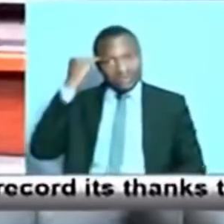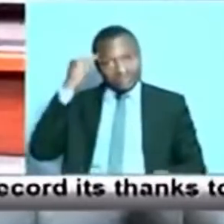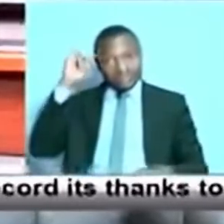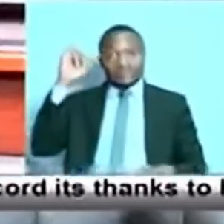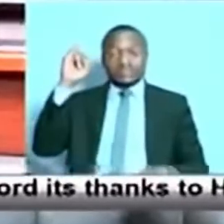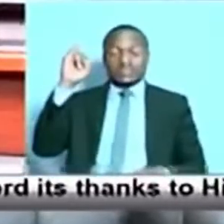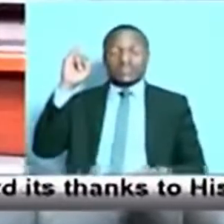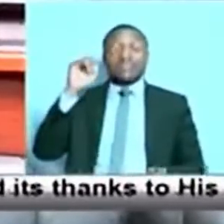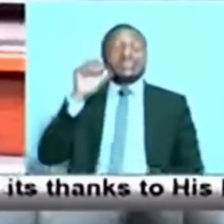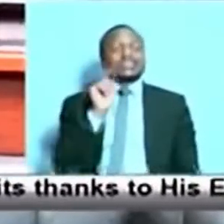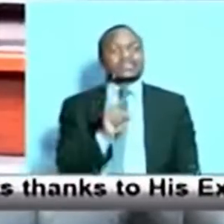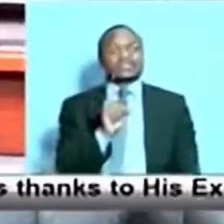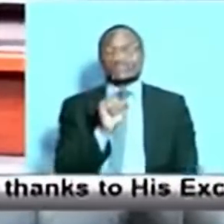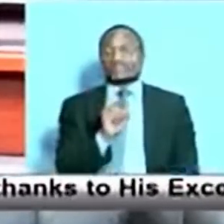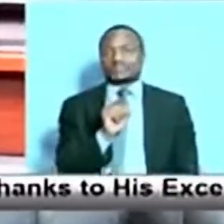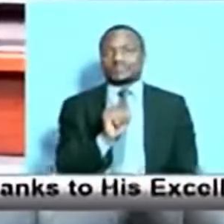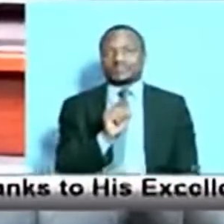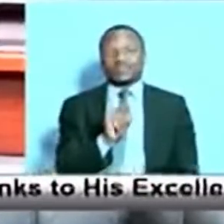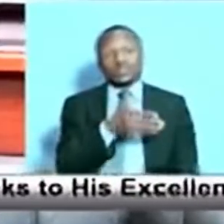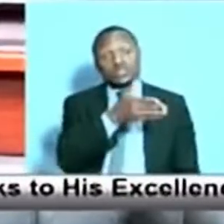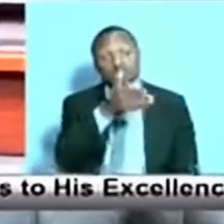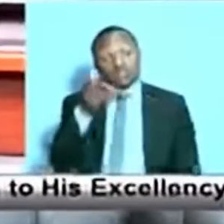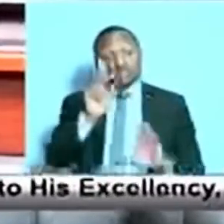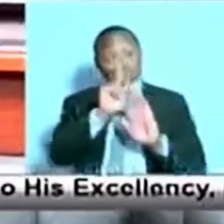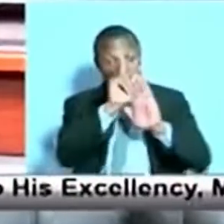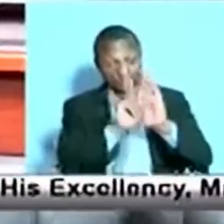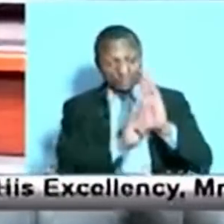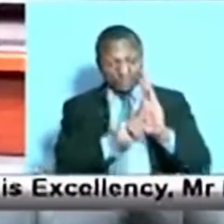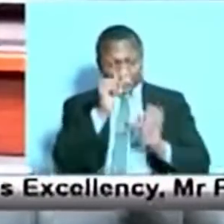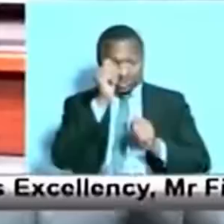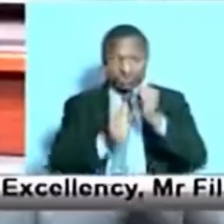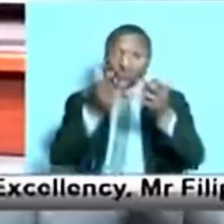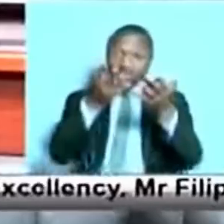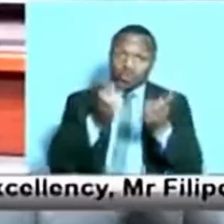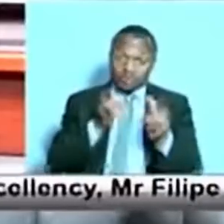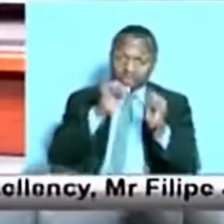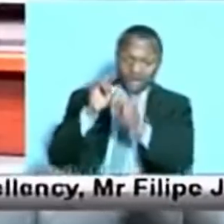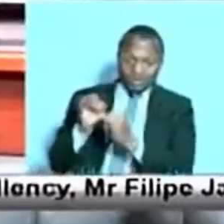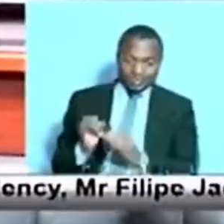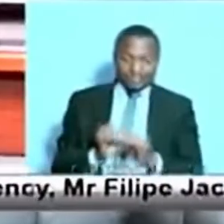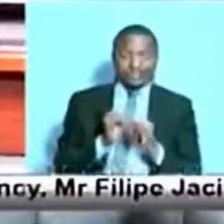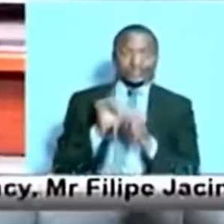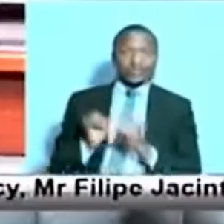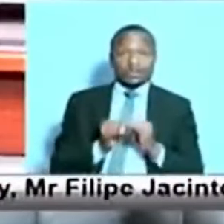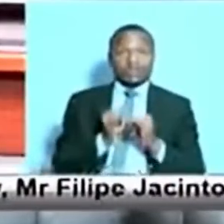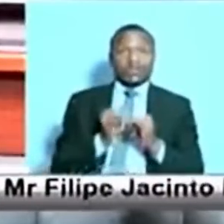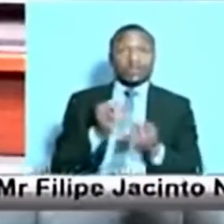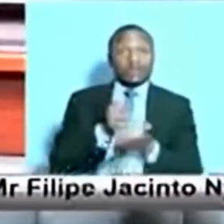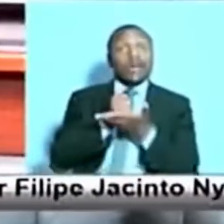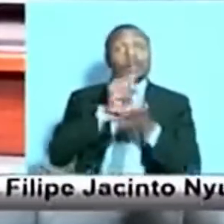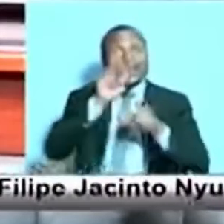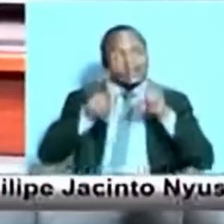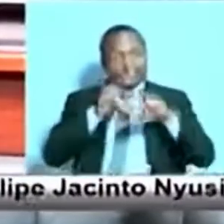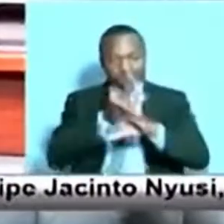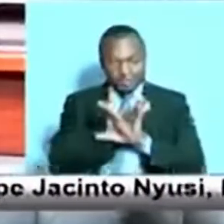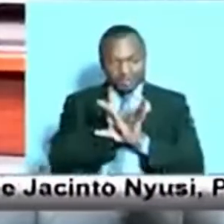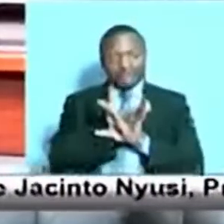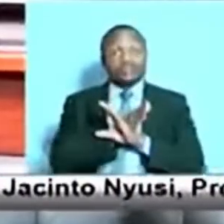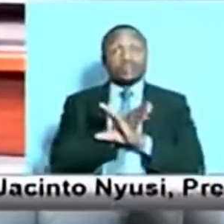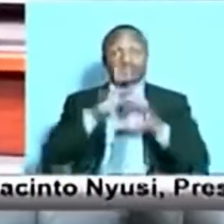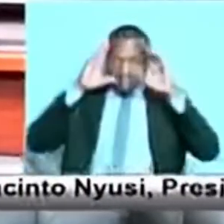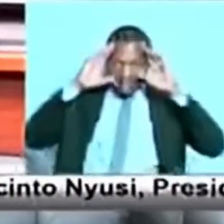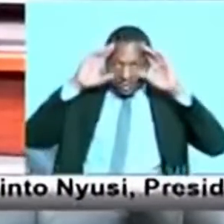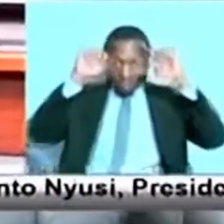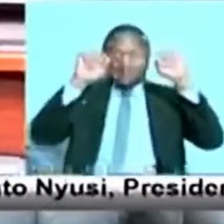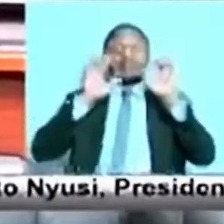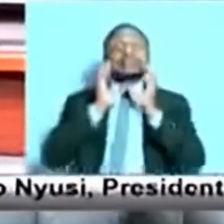ideas and those policies which we want to implement on behalf of the Zambian people. The President